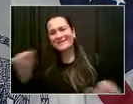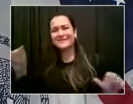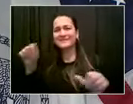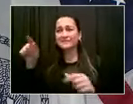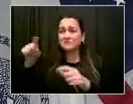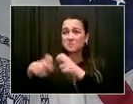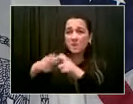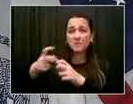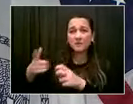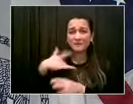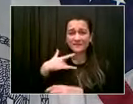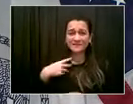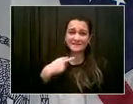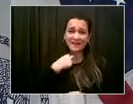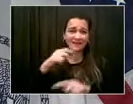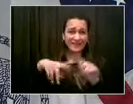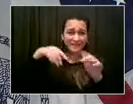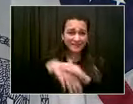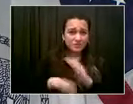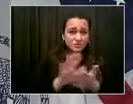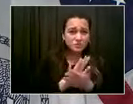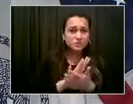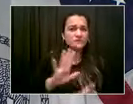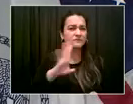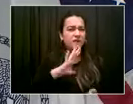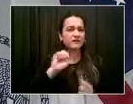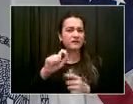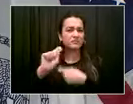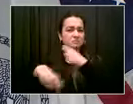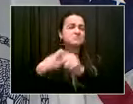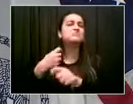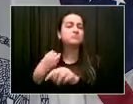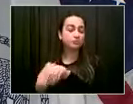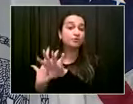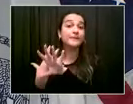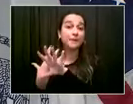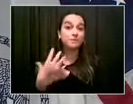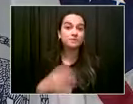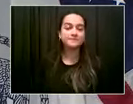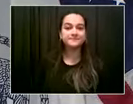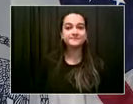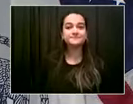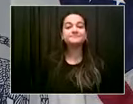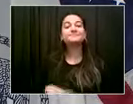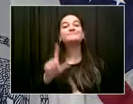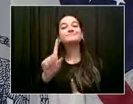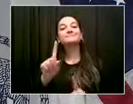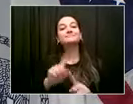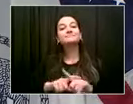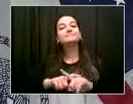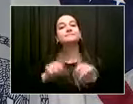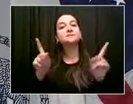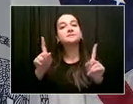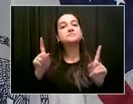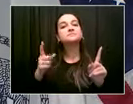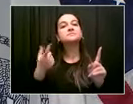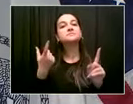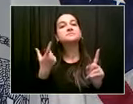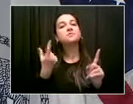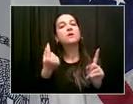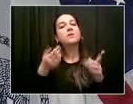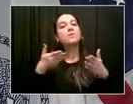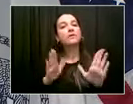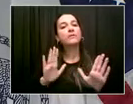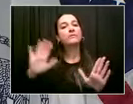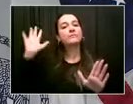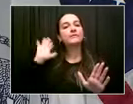will not be planning on at all is remote instruction as we've known it. We're planning on only one type of instruction in classroom, in